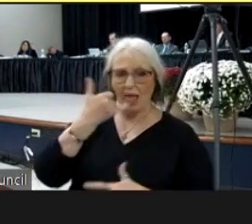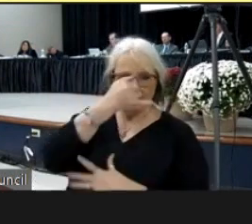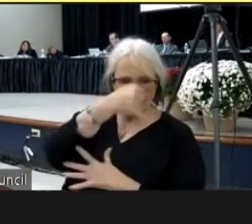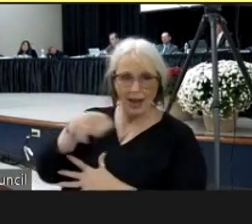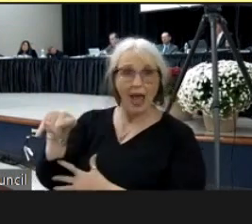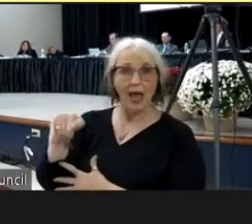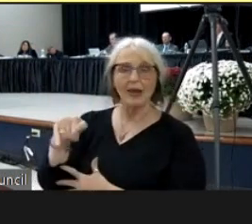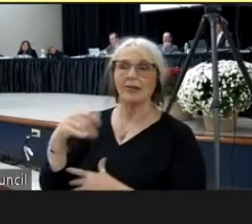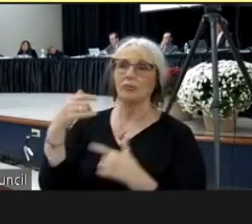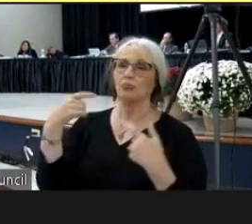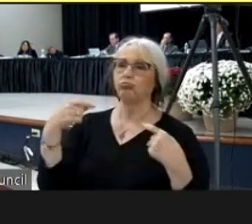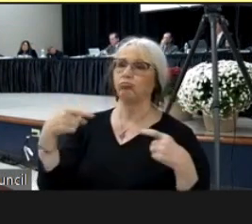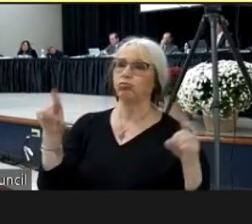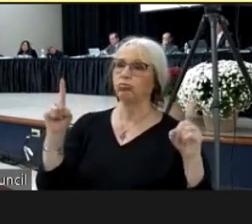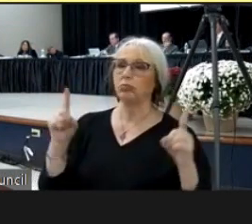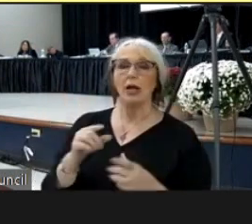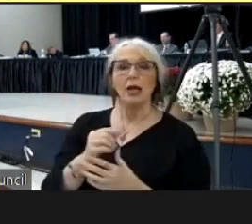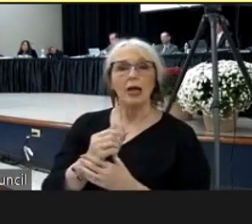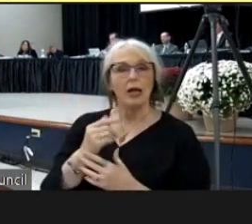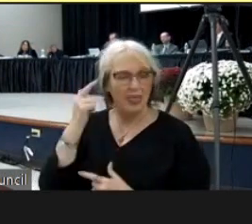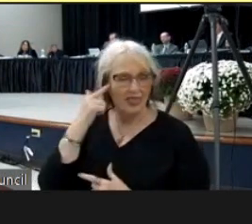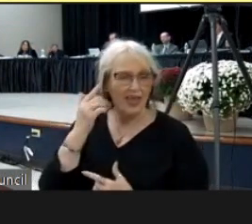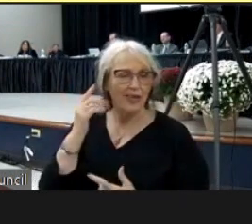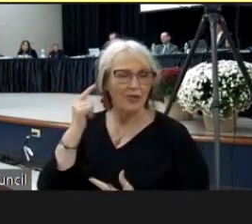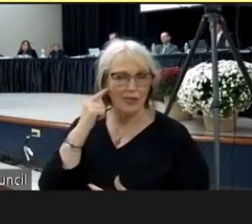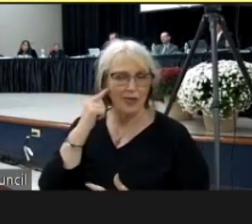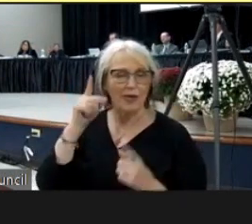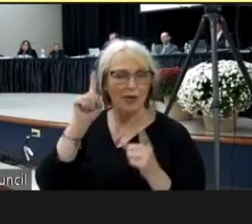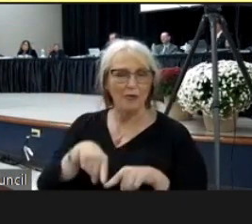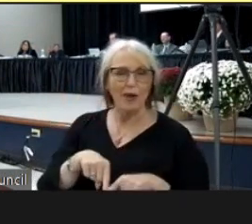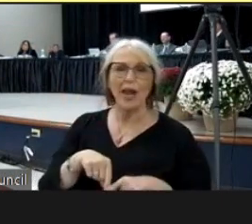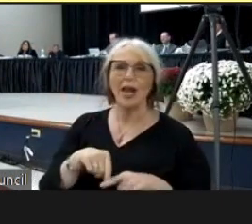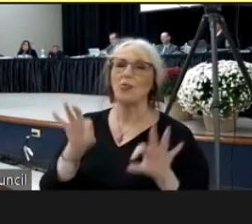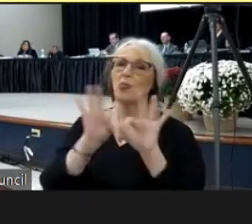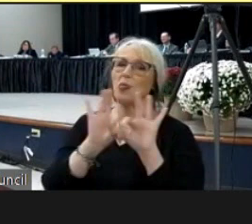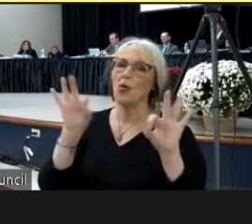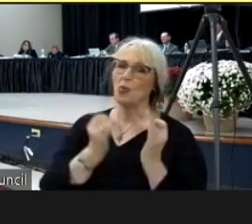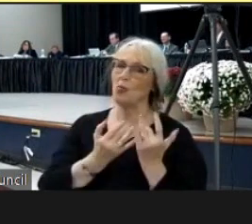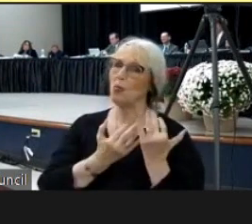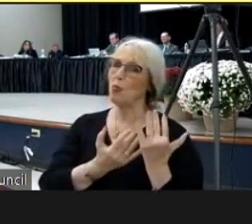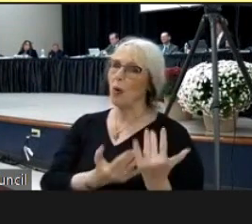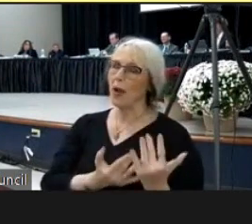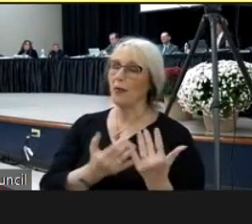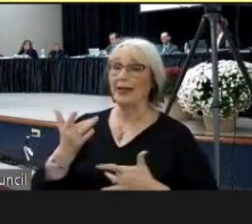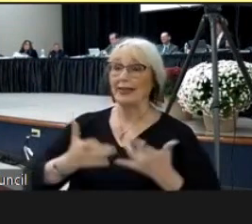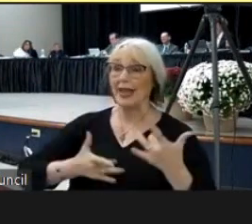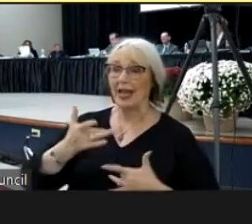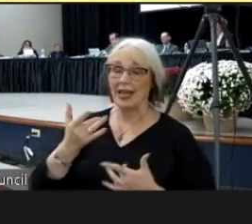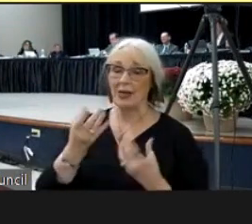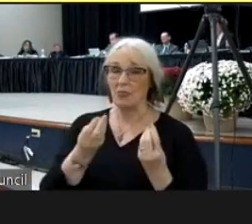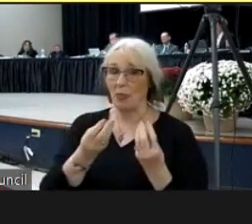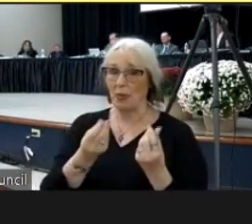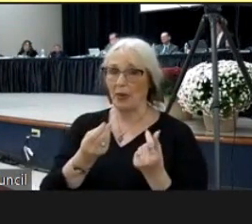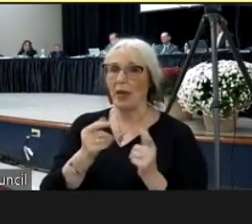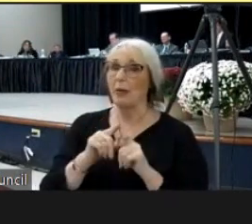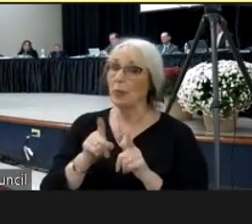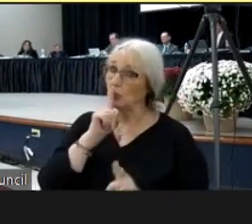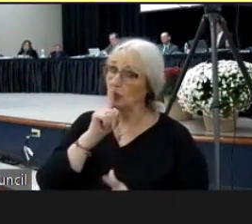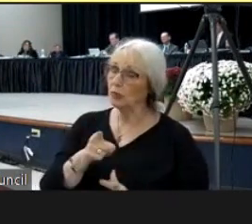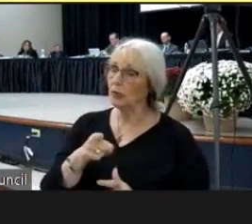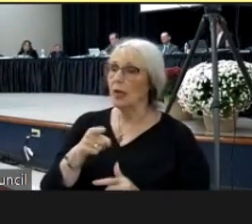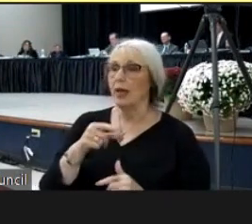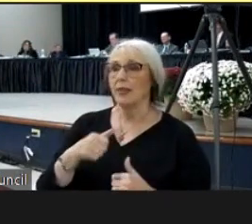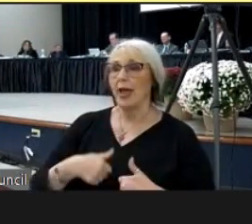I think maybe you'll agree that it's worth the wait. We've got a very exciting property, but the nuts and bolts are the address